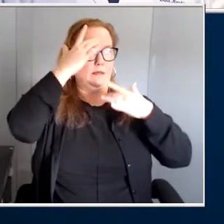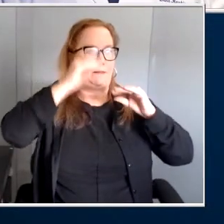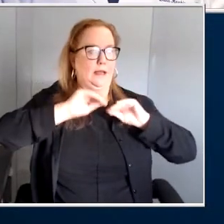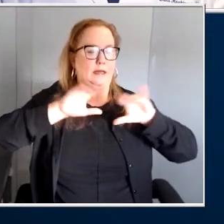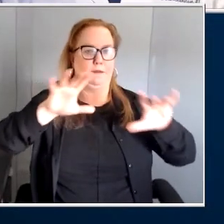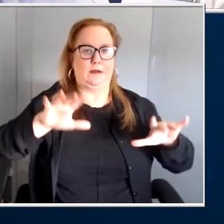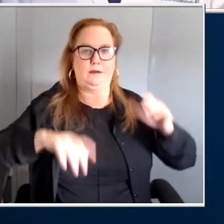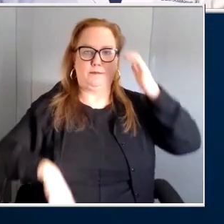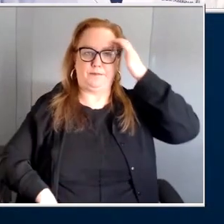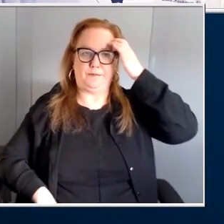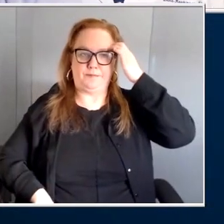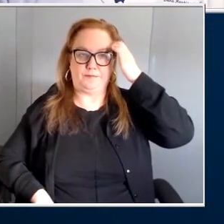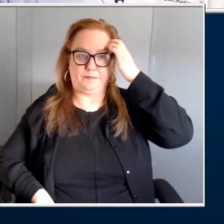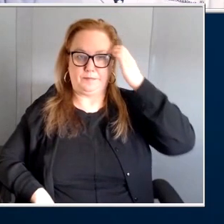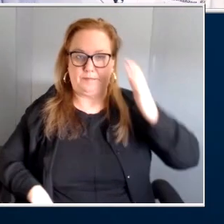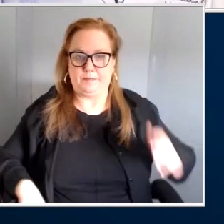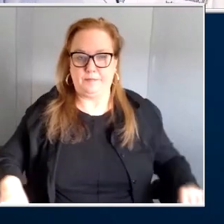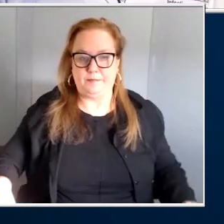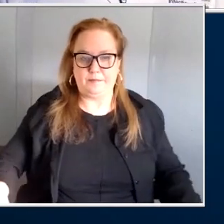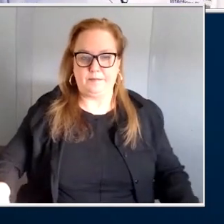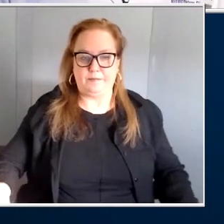Dishman.